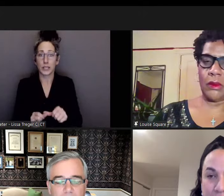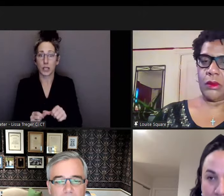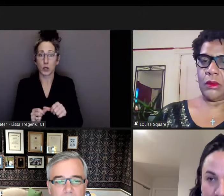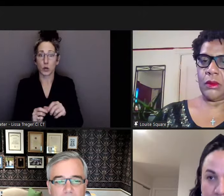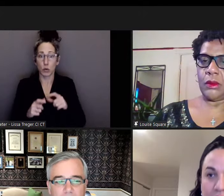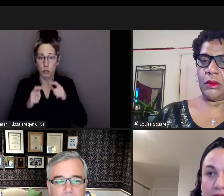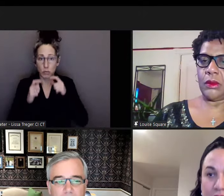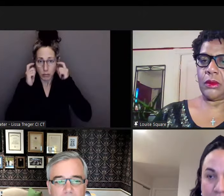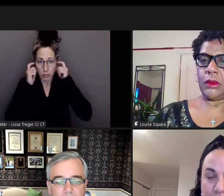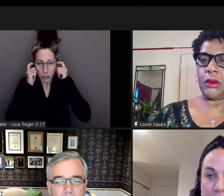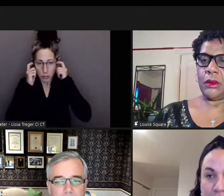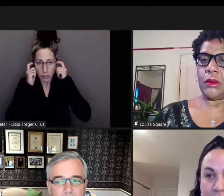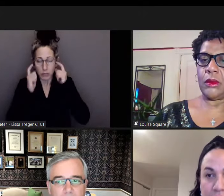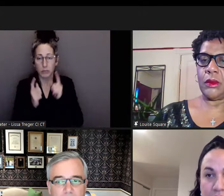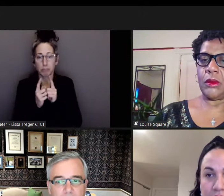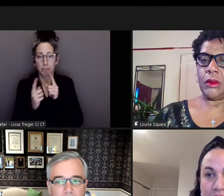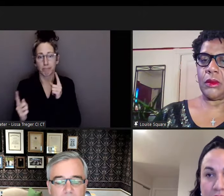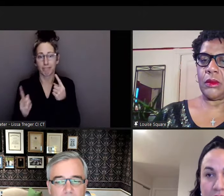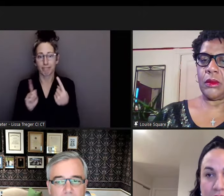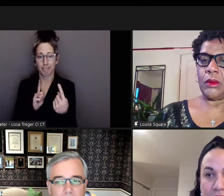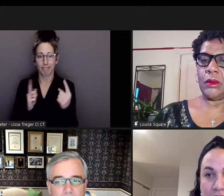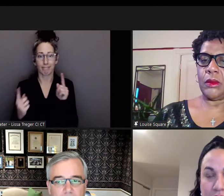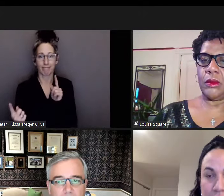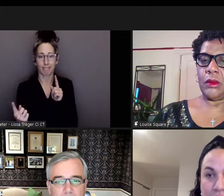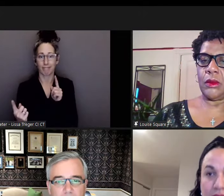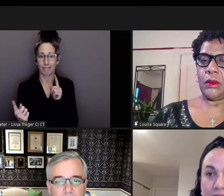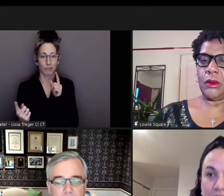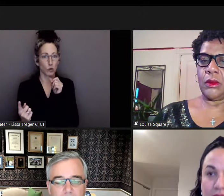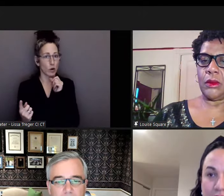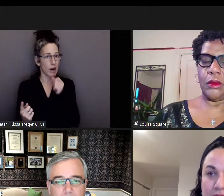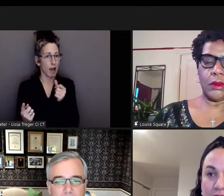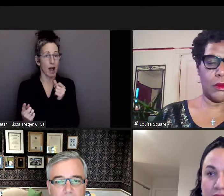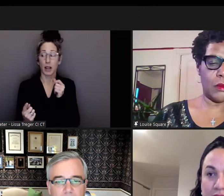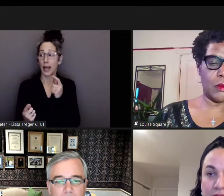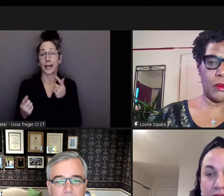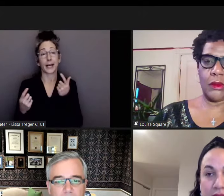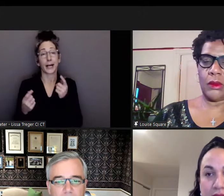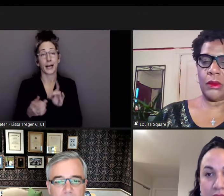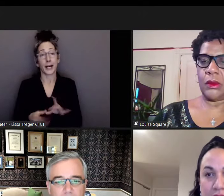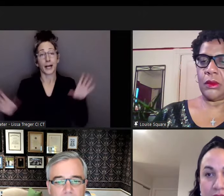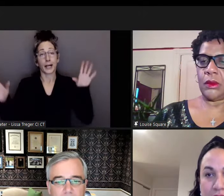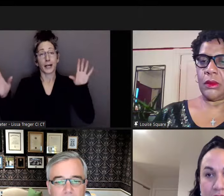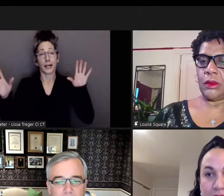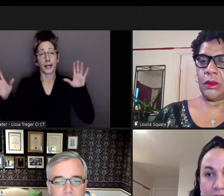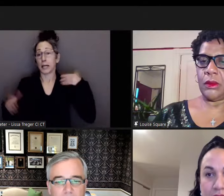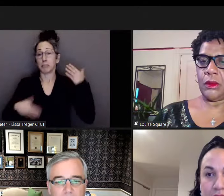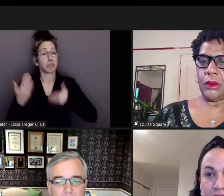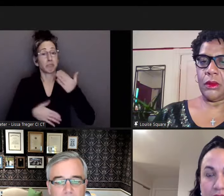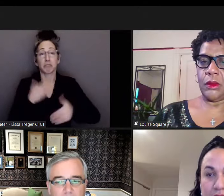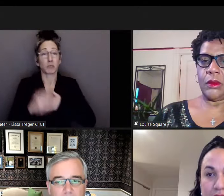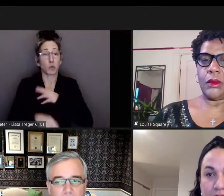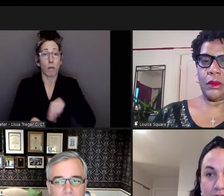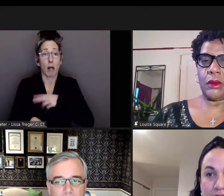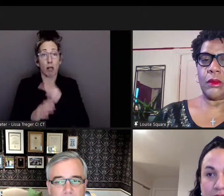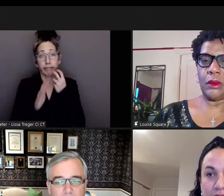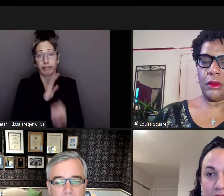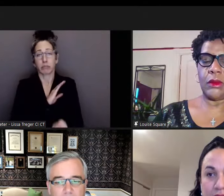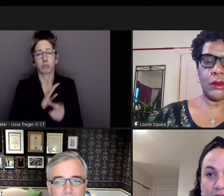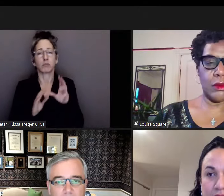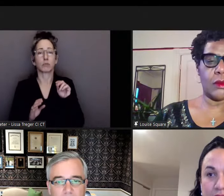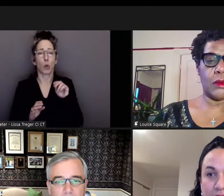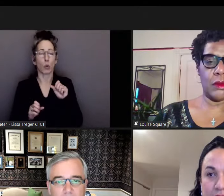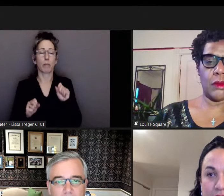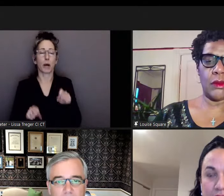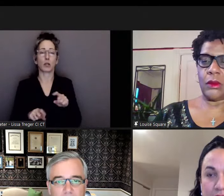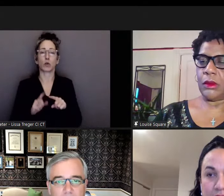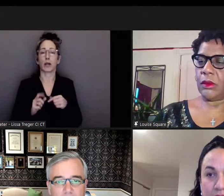practice your social distancing. That's why we're saying that we're not completely just letting go of the reins, but you can feel more comfortable that you are vaccinated in order to have